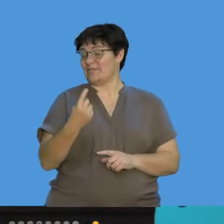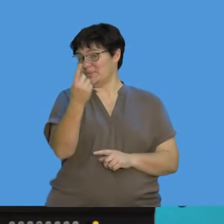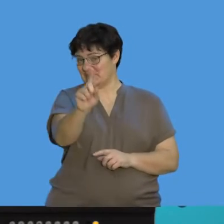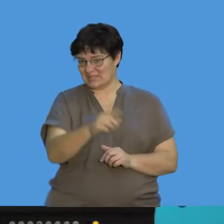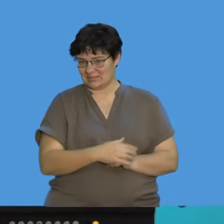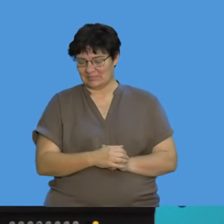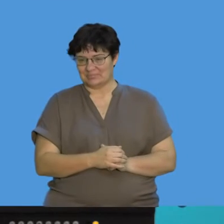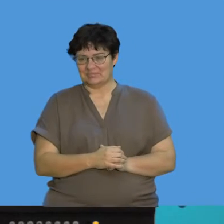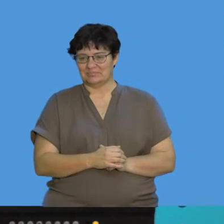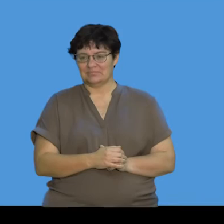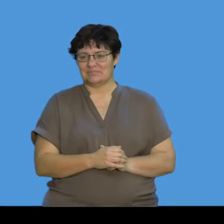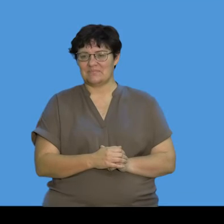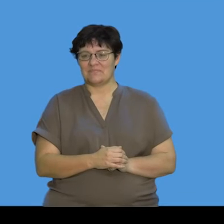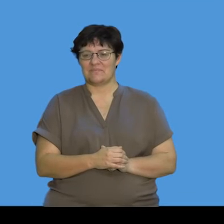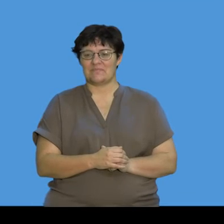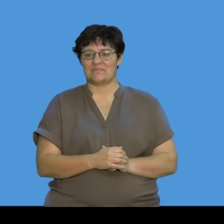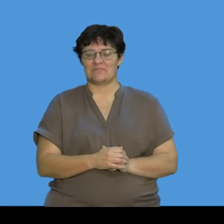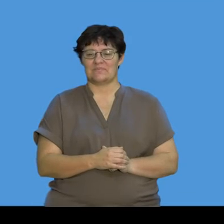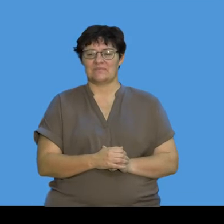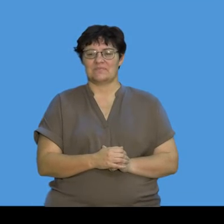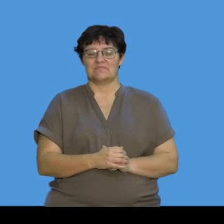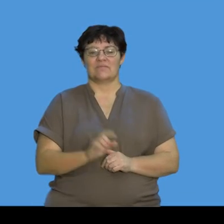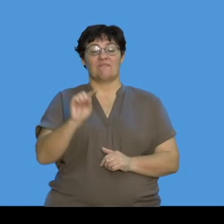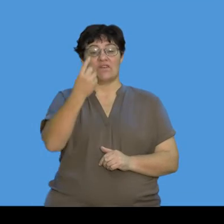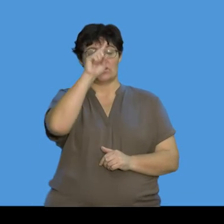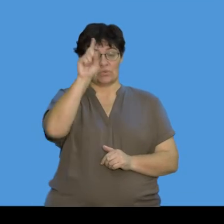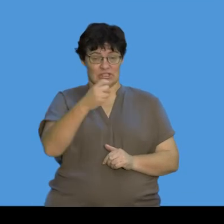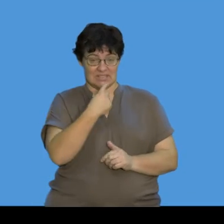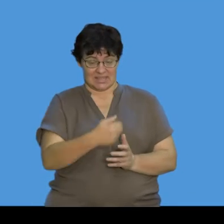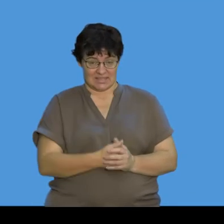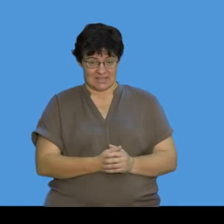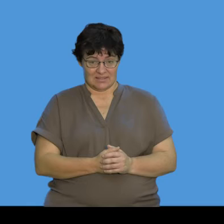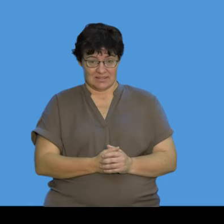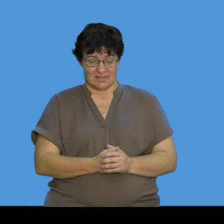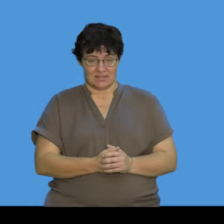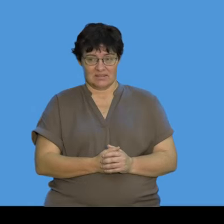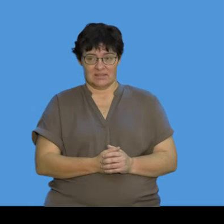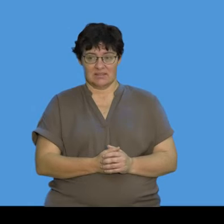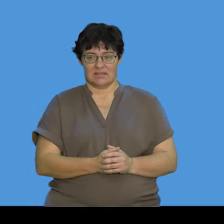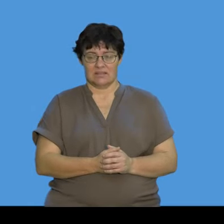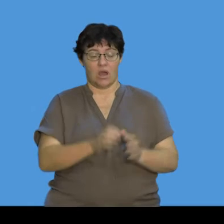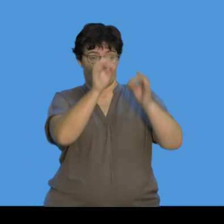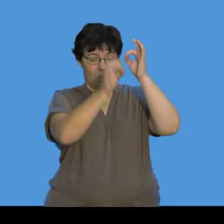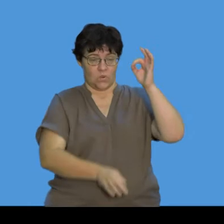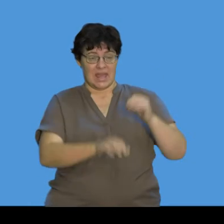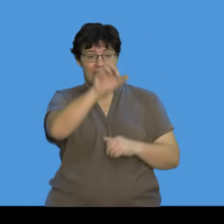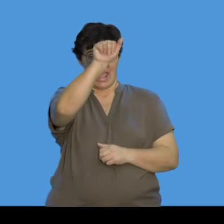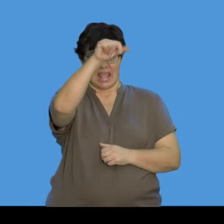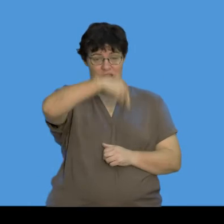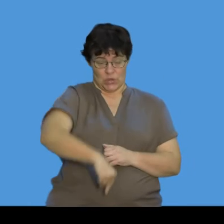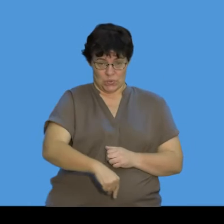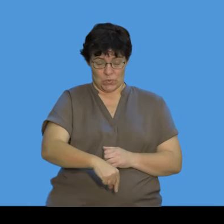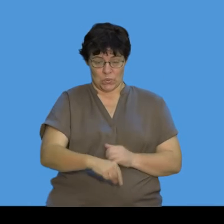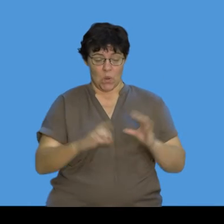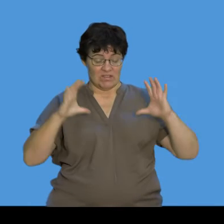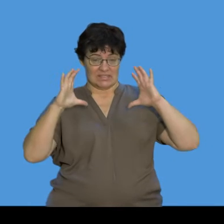about. So, the first question says here, chord AQ of